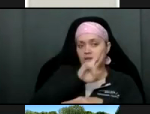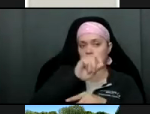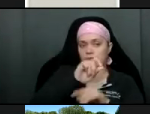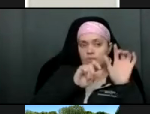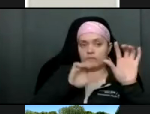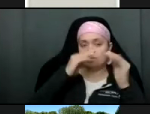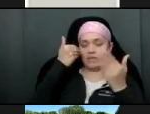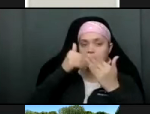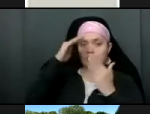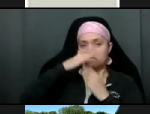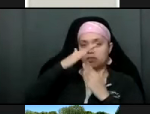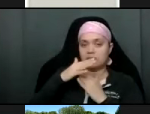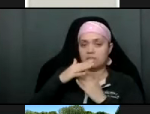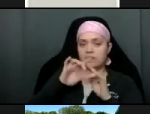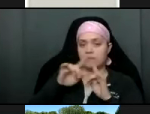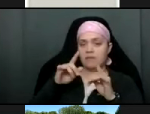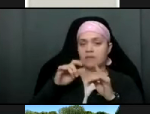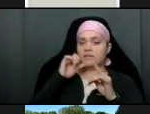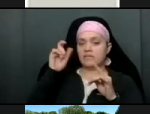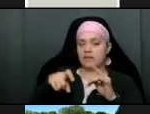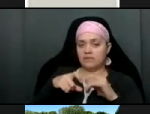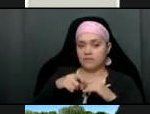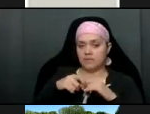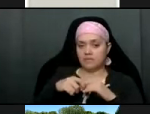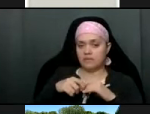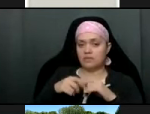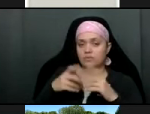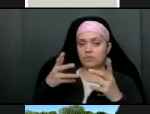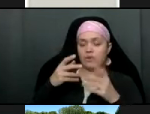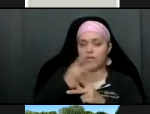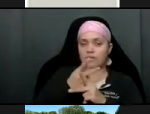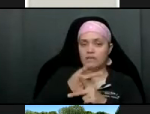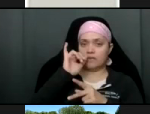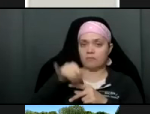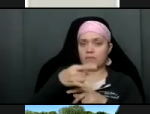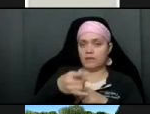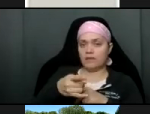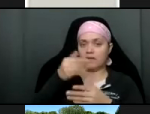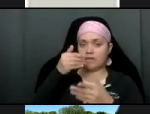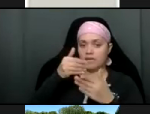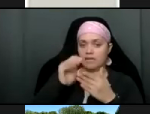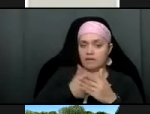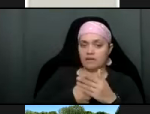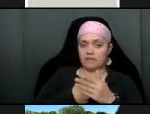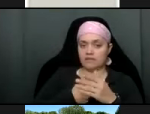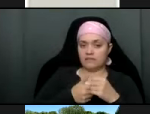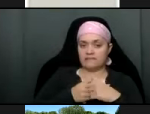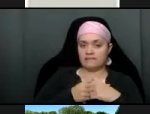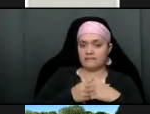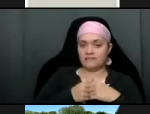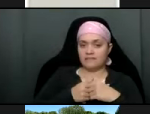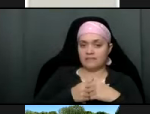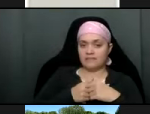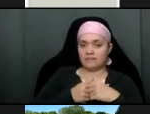the top, but it doesn't have to be. So we want to keep that bias in mind.